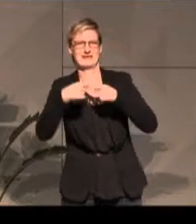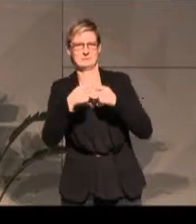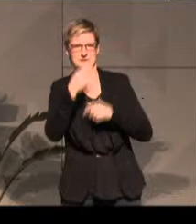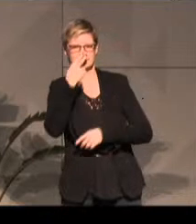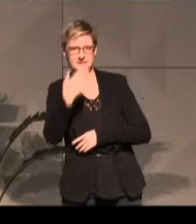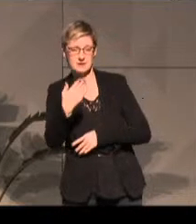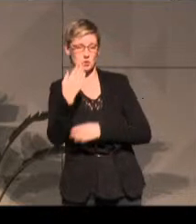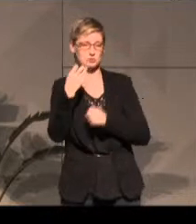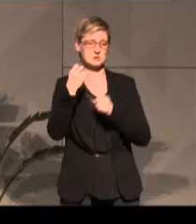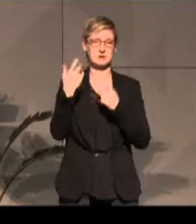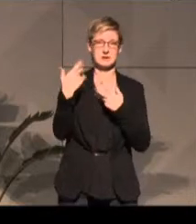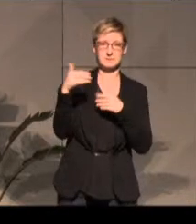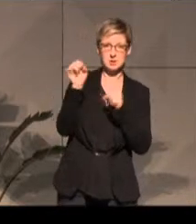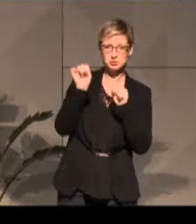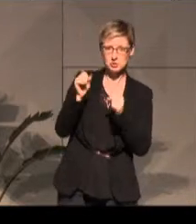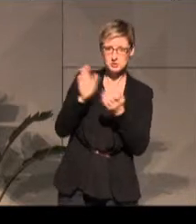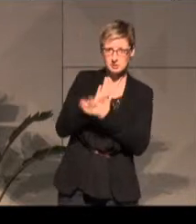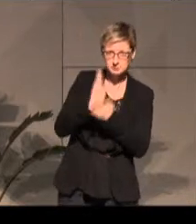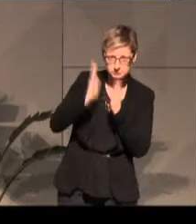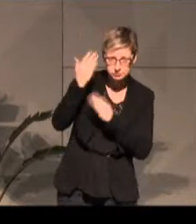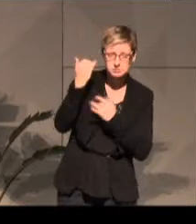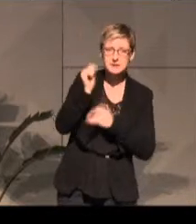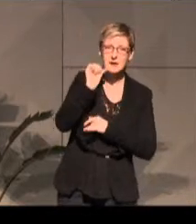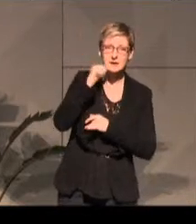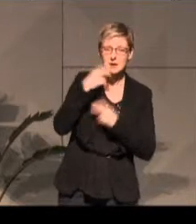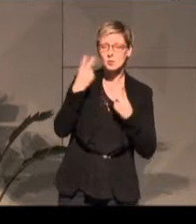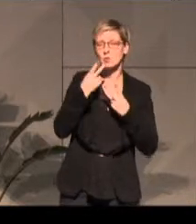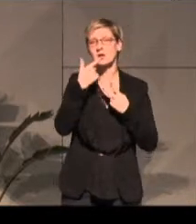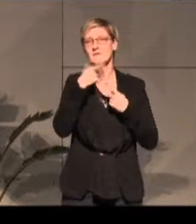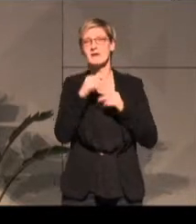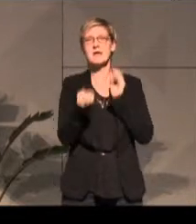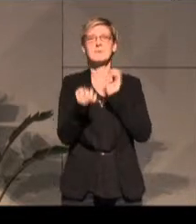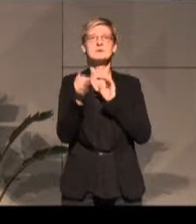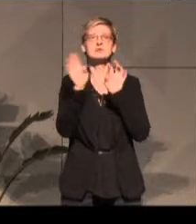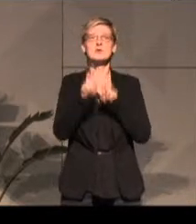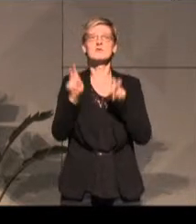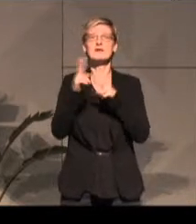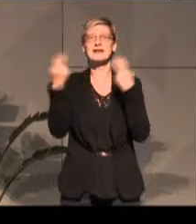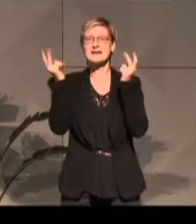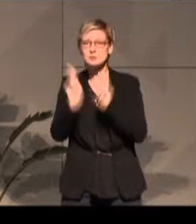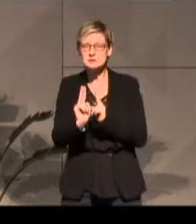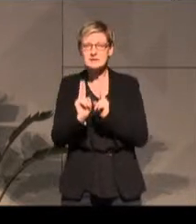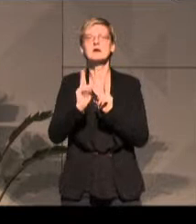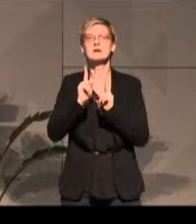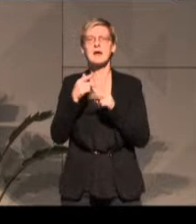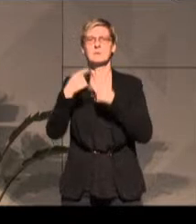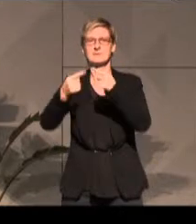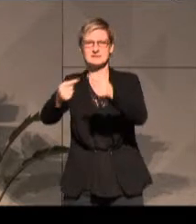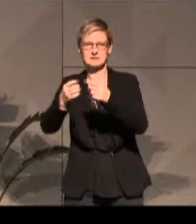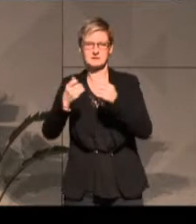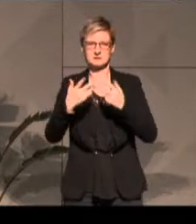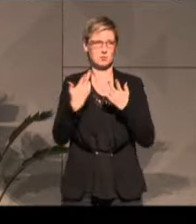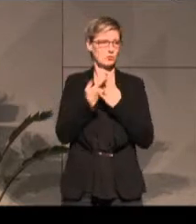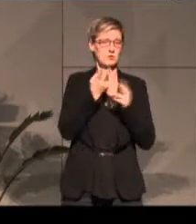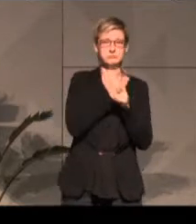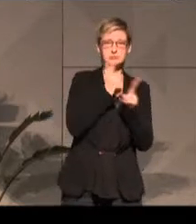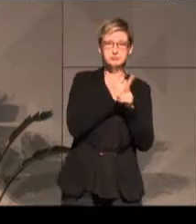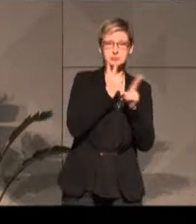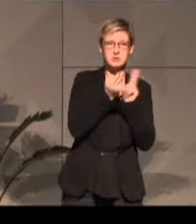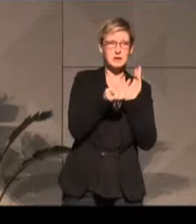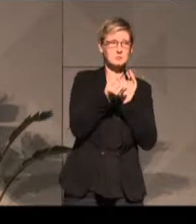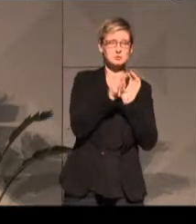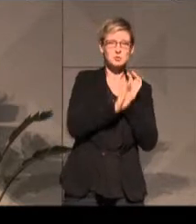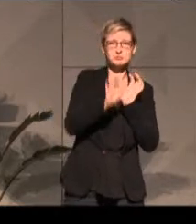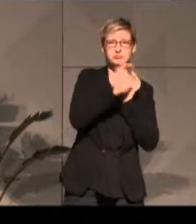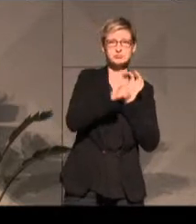that result will be the outcome. And if we take the efforts to come back to a different emission pathway, then the result